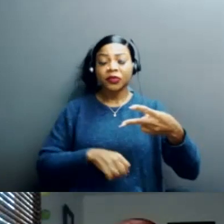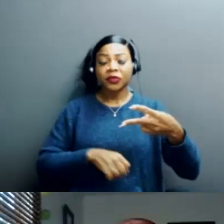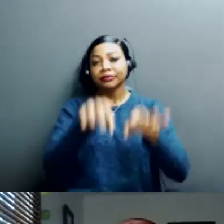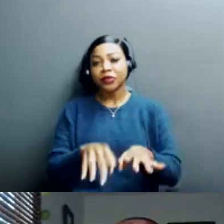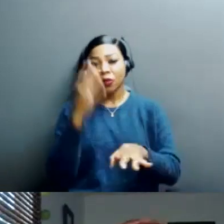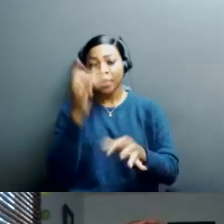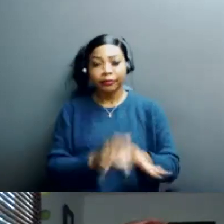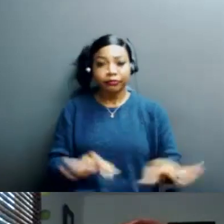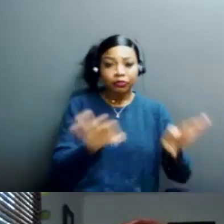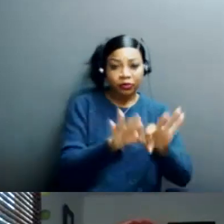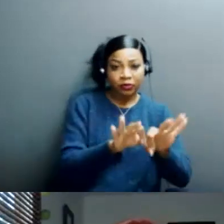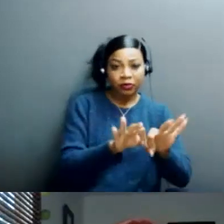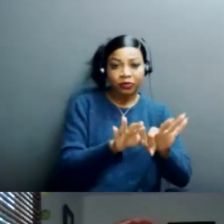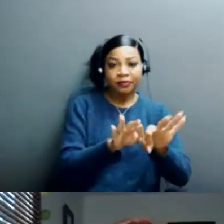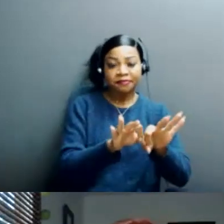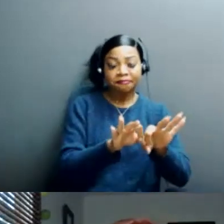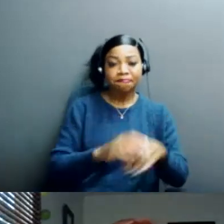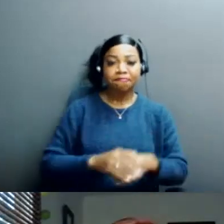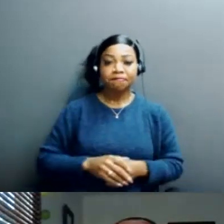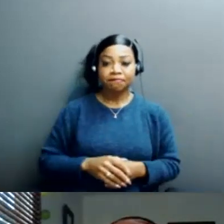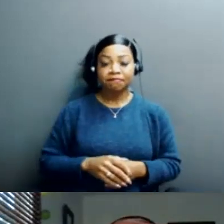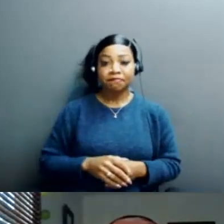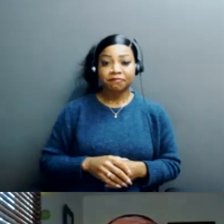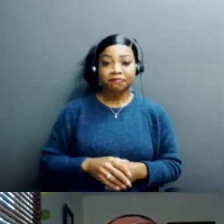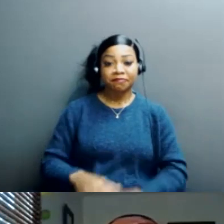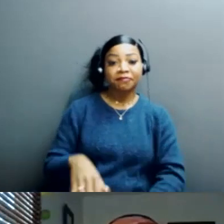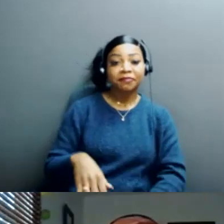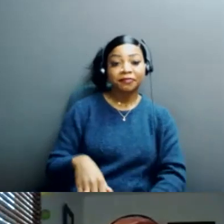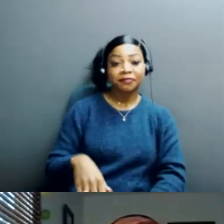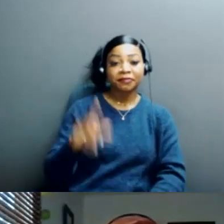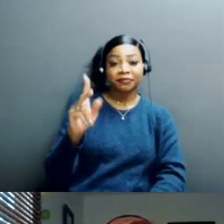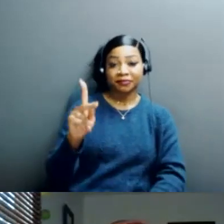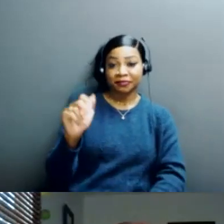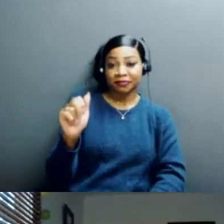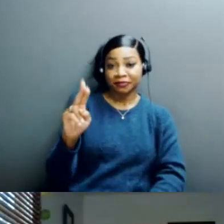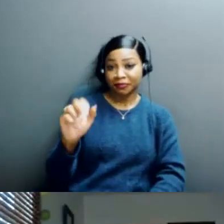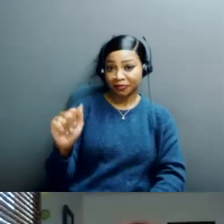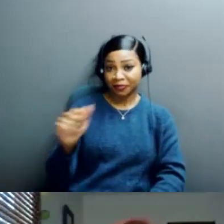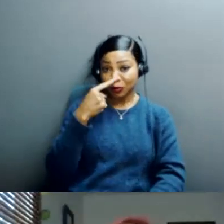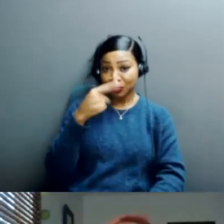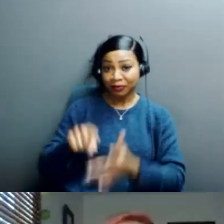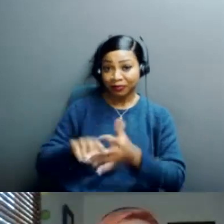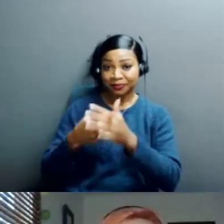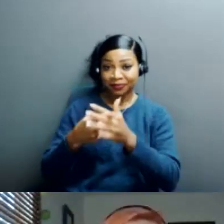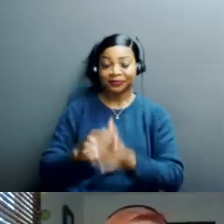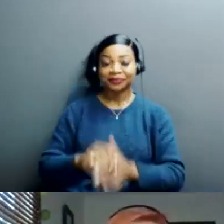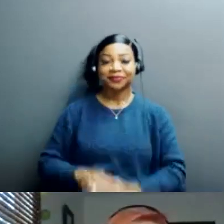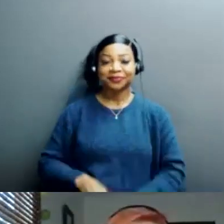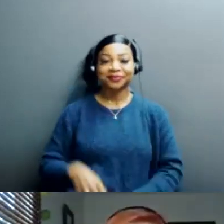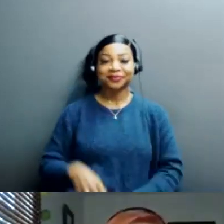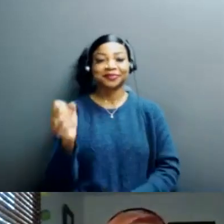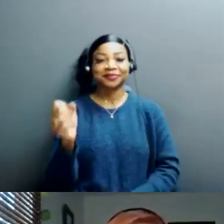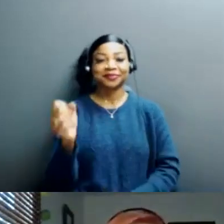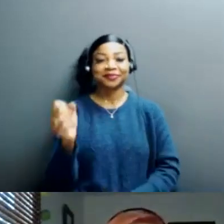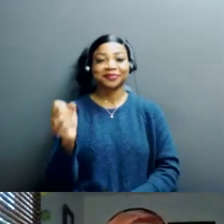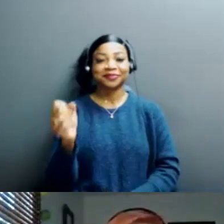we should all care about them um I'll start with Kara if you want to get us started sure and